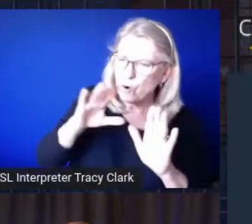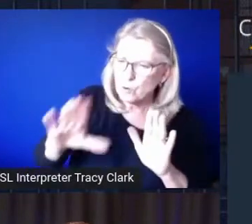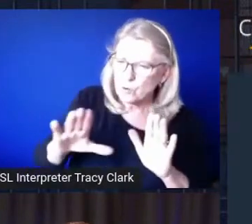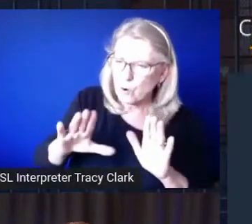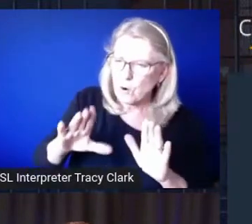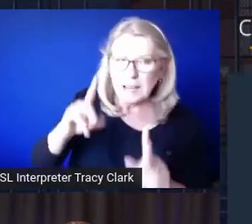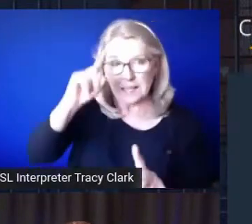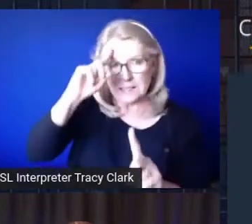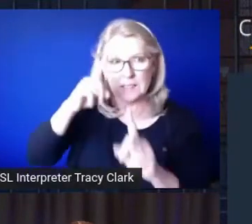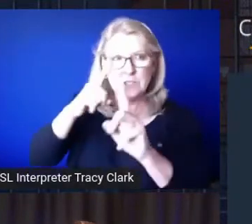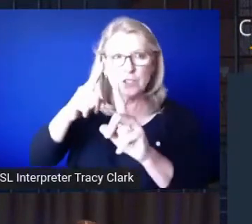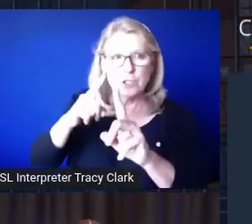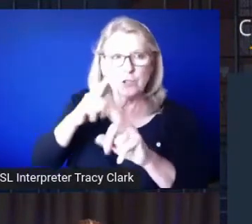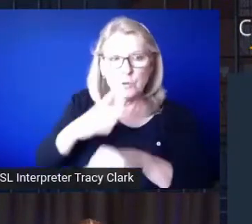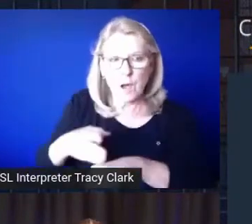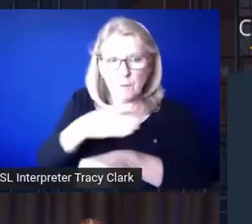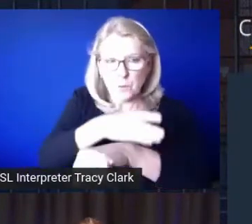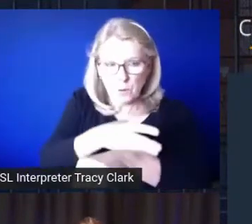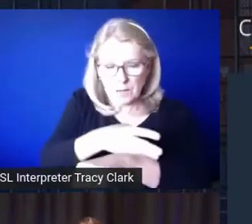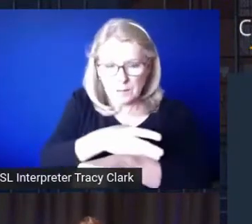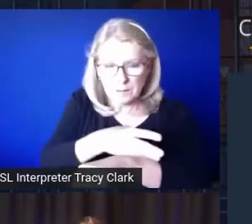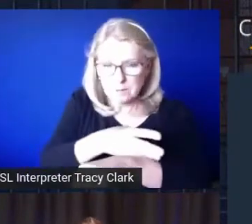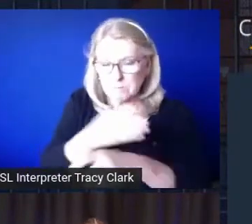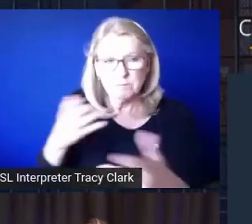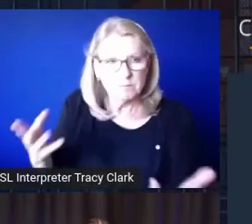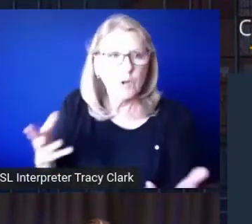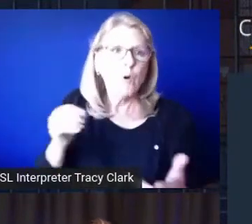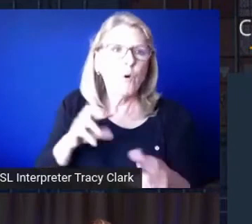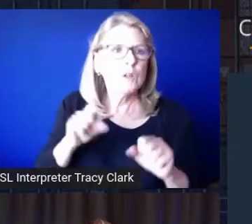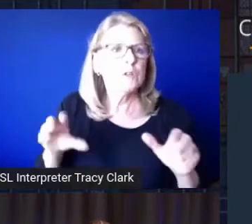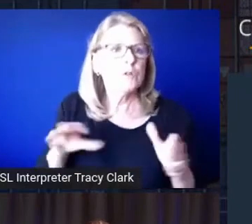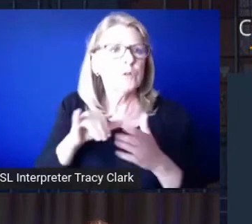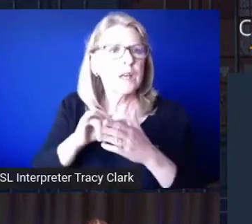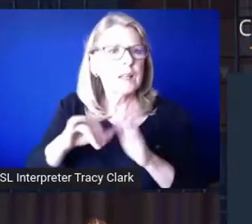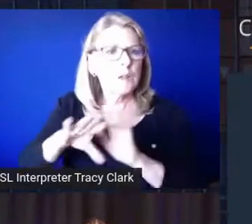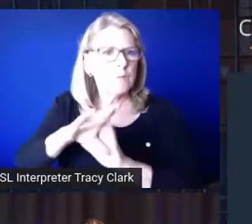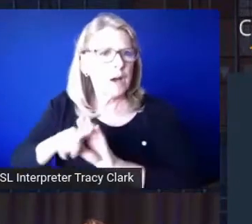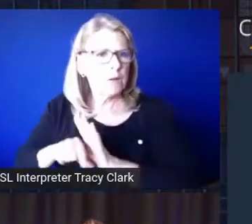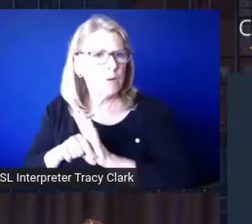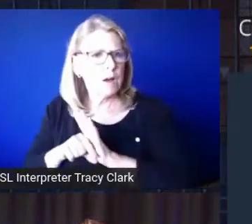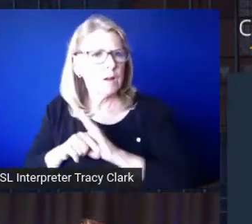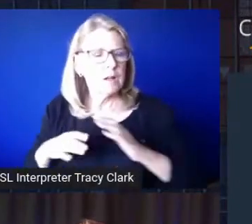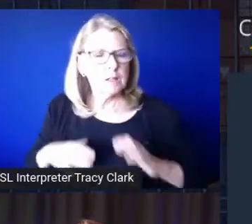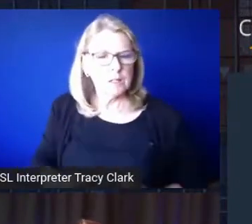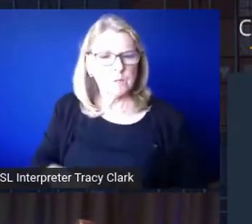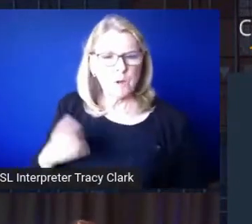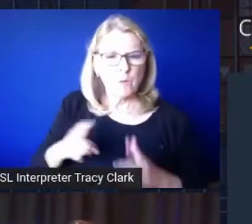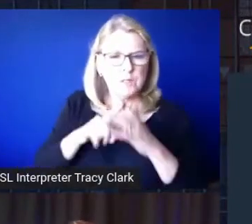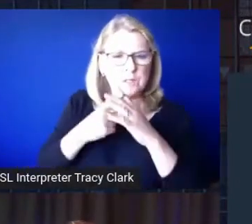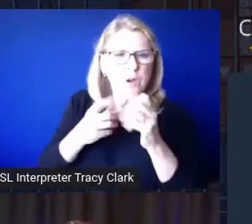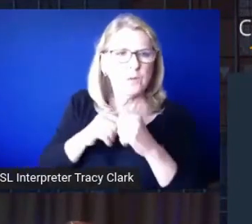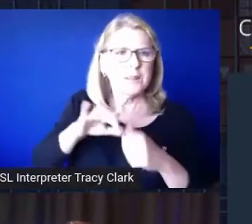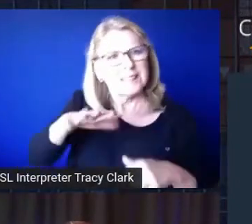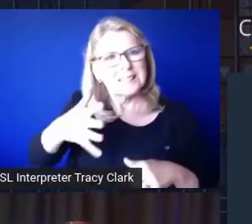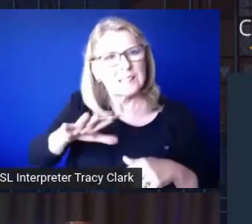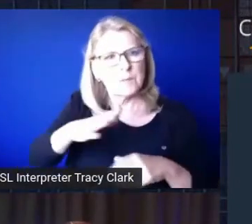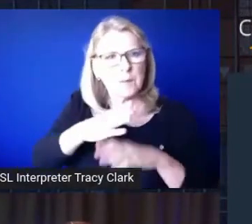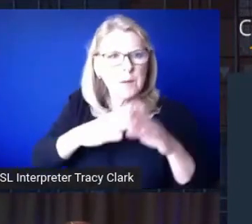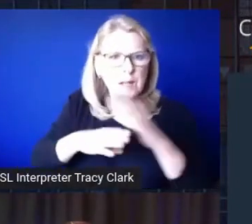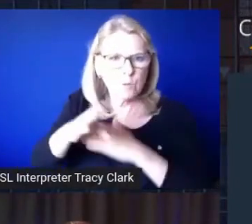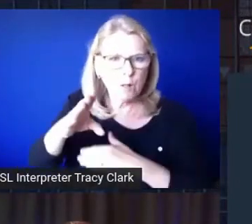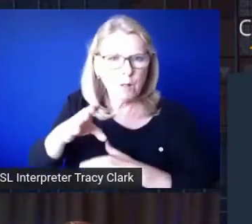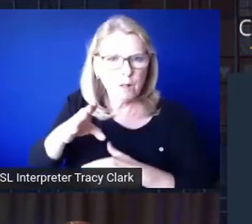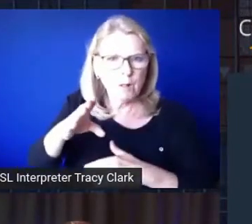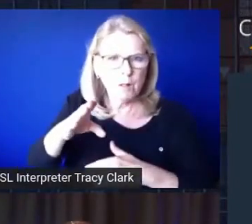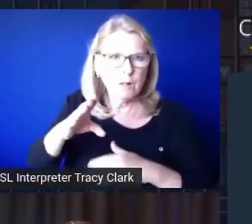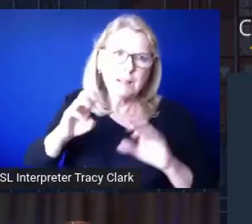background, and customers start with the semi-manual process of explicitly calling it out, and then when